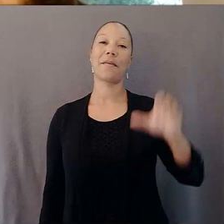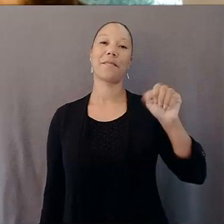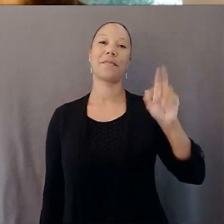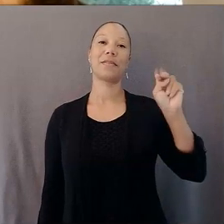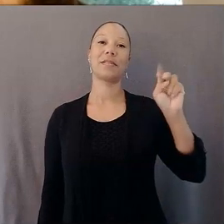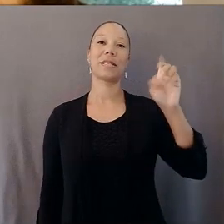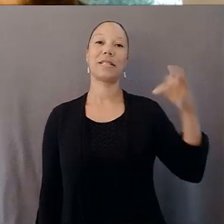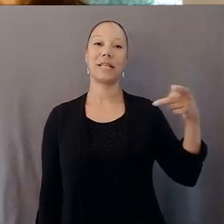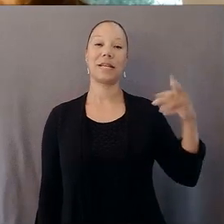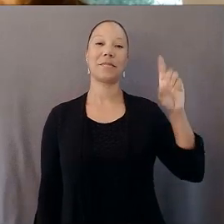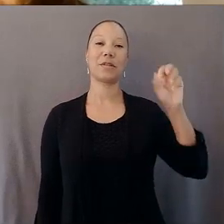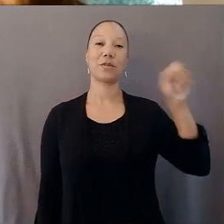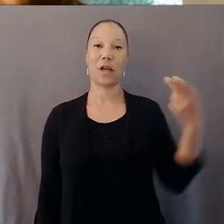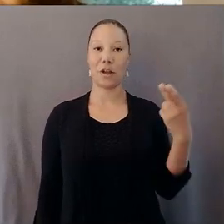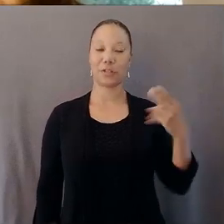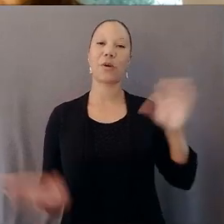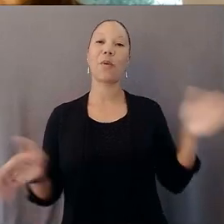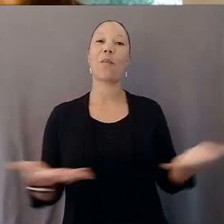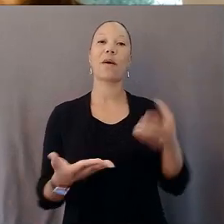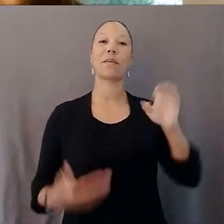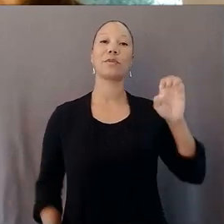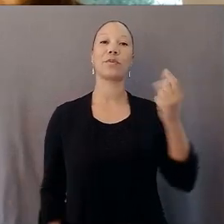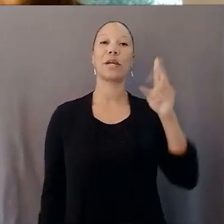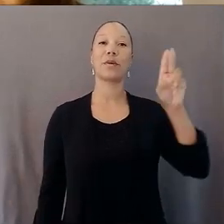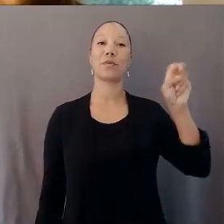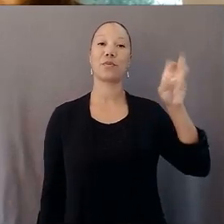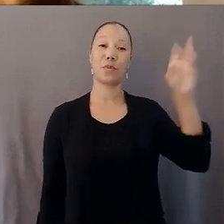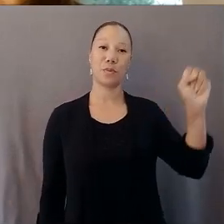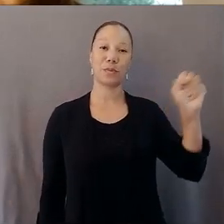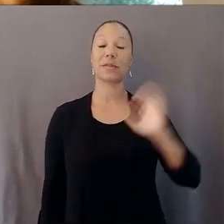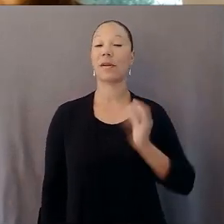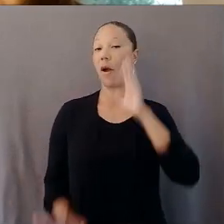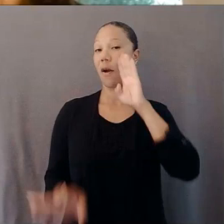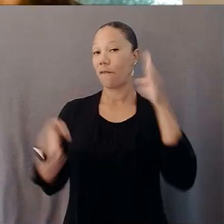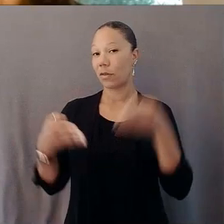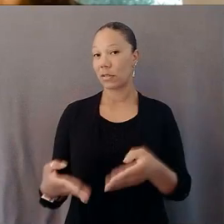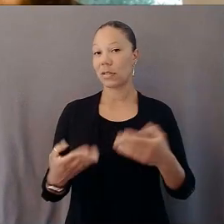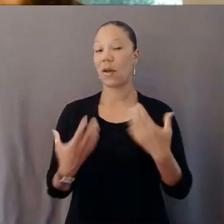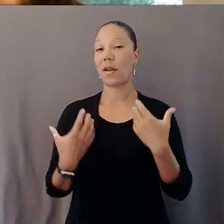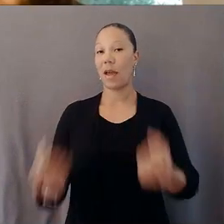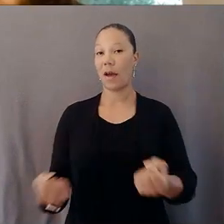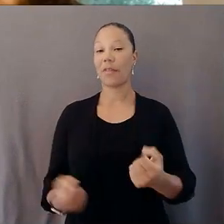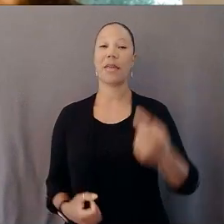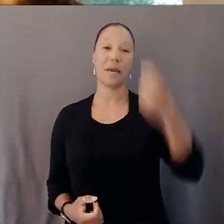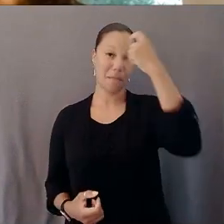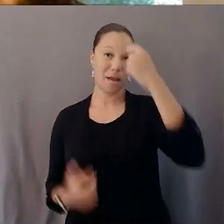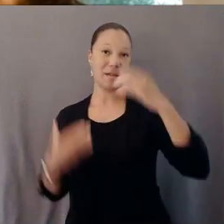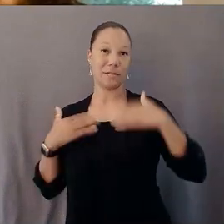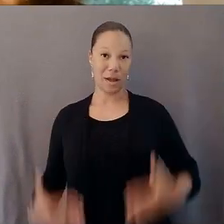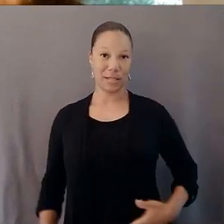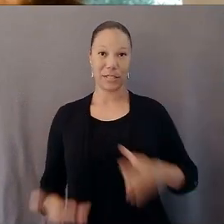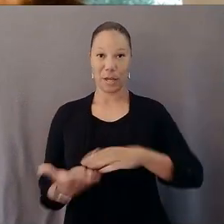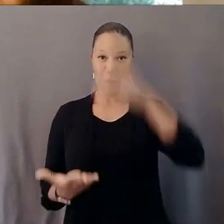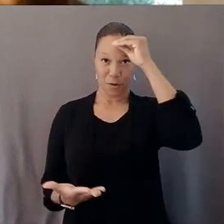of EGU News. Yeah, our focus here on EGU News is about healthy minds, healthy bodies, and healthy learning.